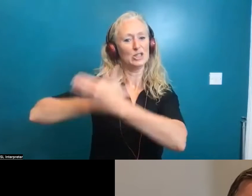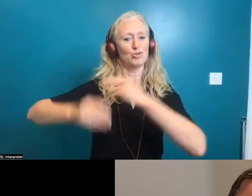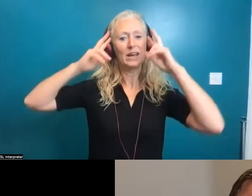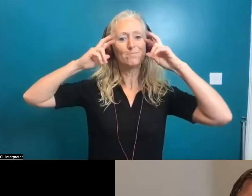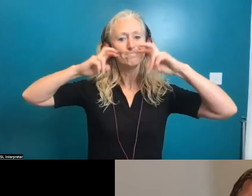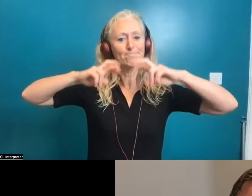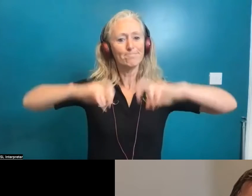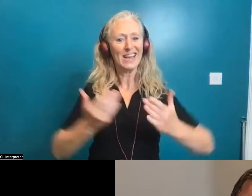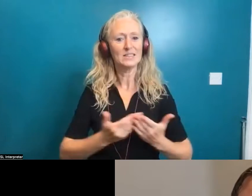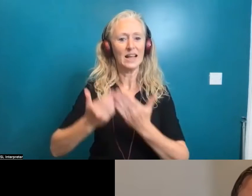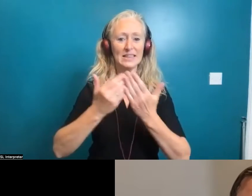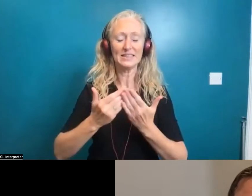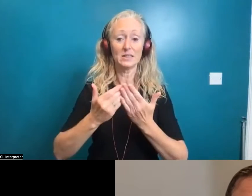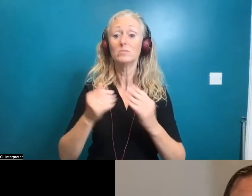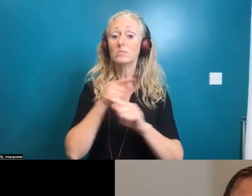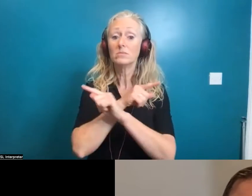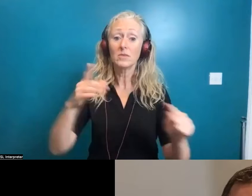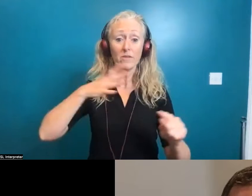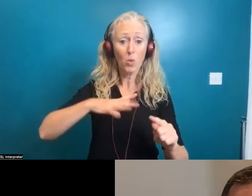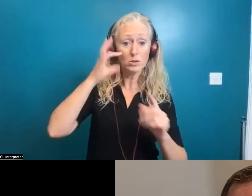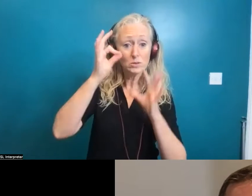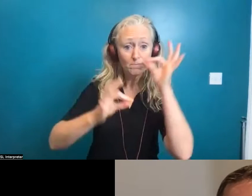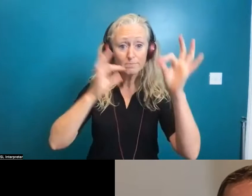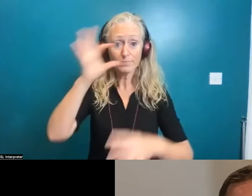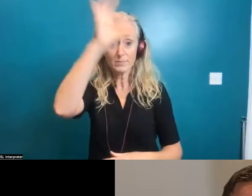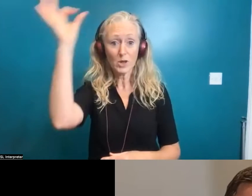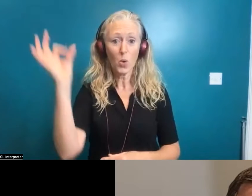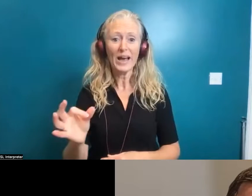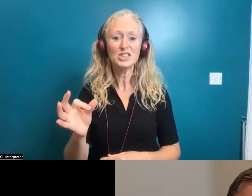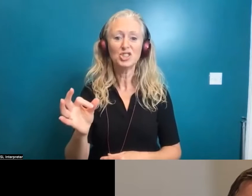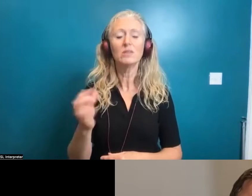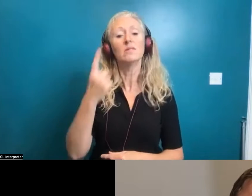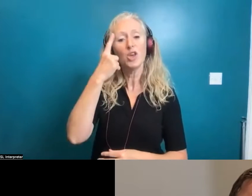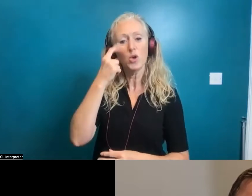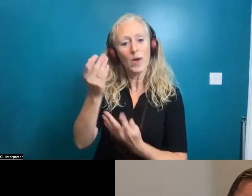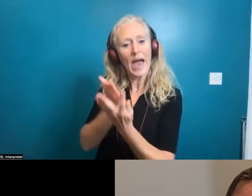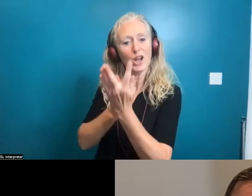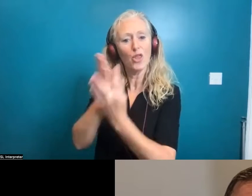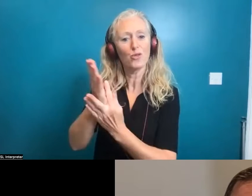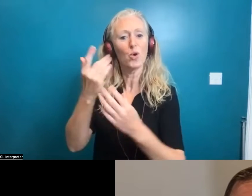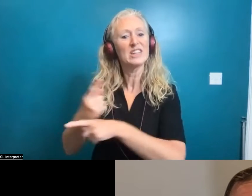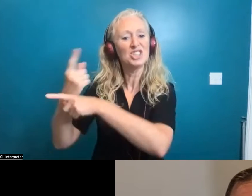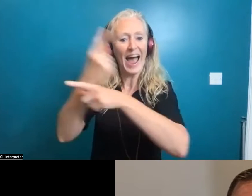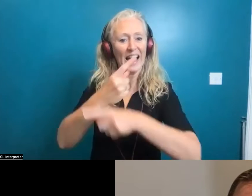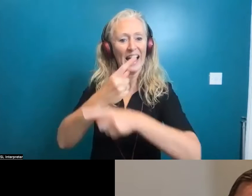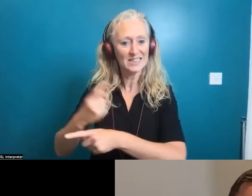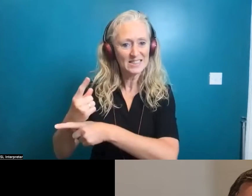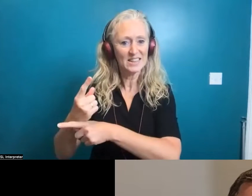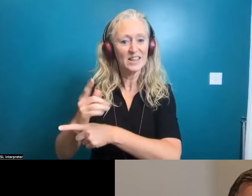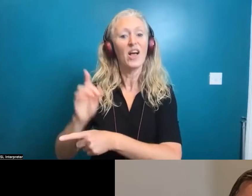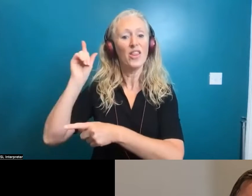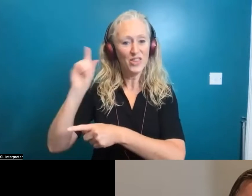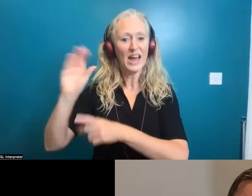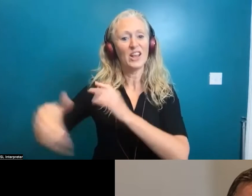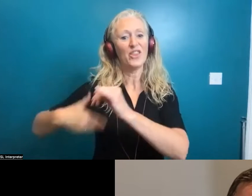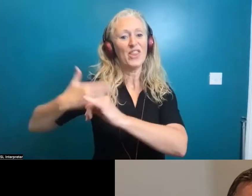evening. So please do type any that you have in the Q&A section on your screen. We'll have these questions answered by the team on your